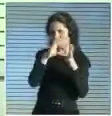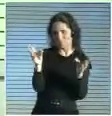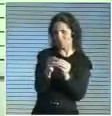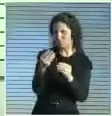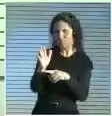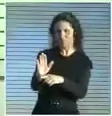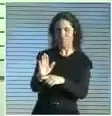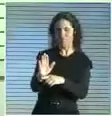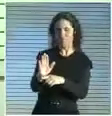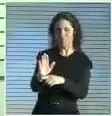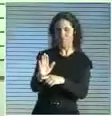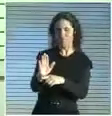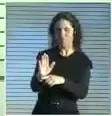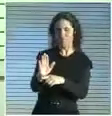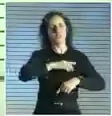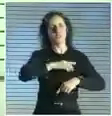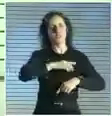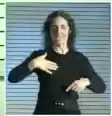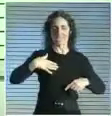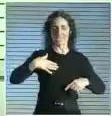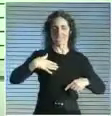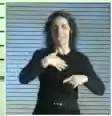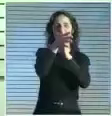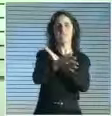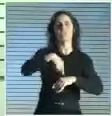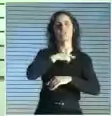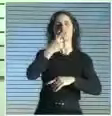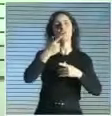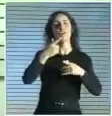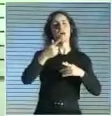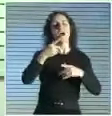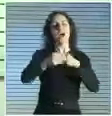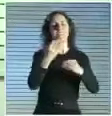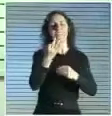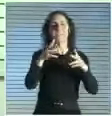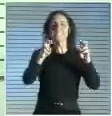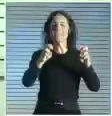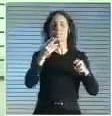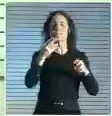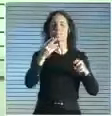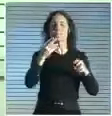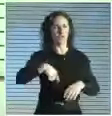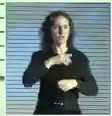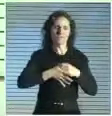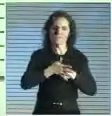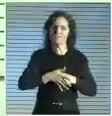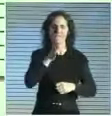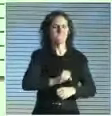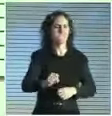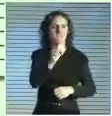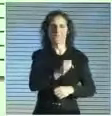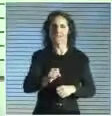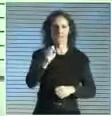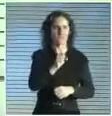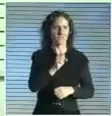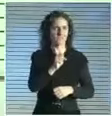industry. You have ladders of opportunity, and we literally have people who started as a housekeeper and are now general managers